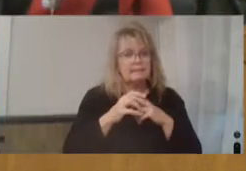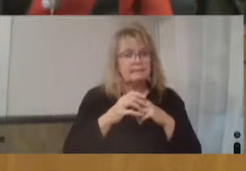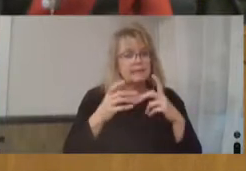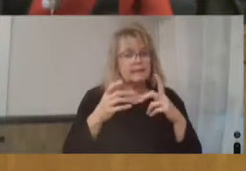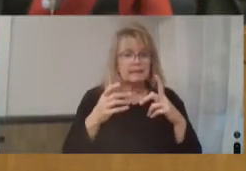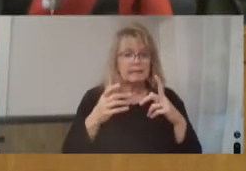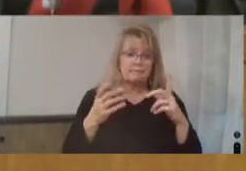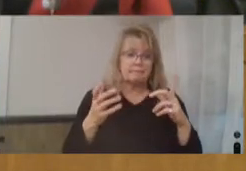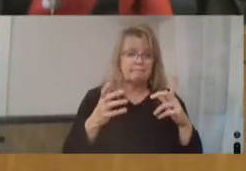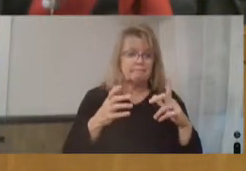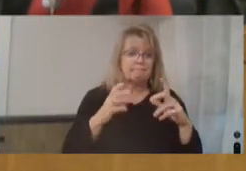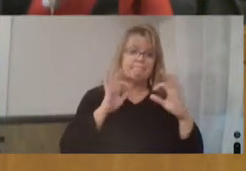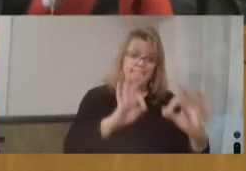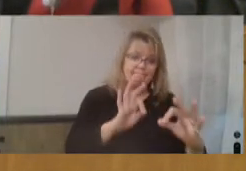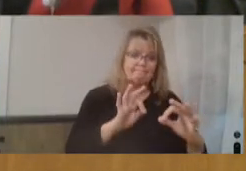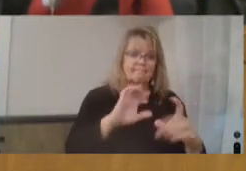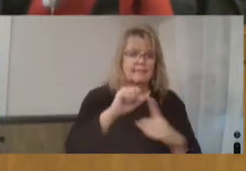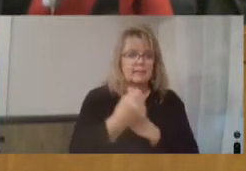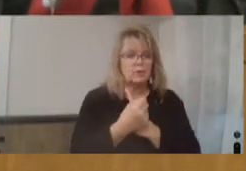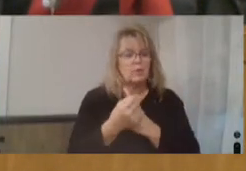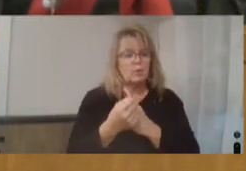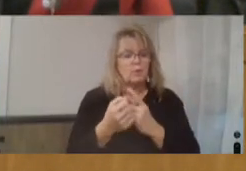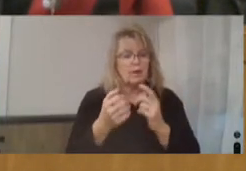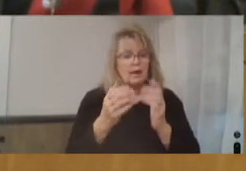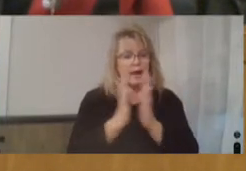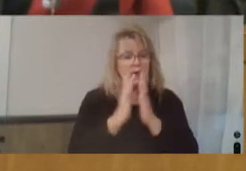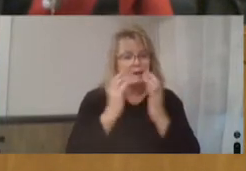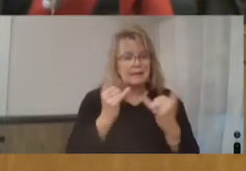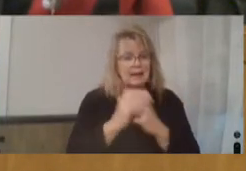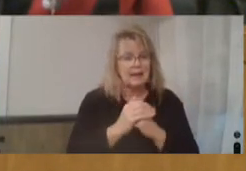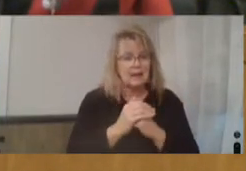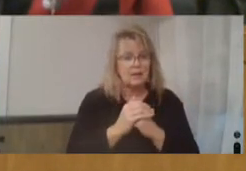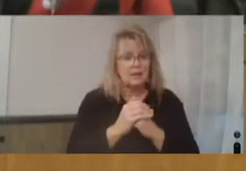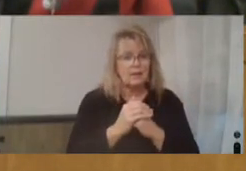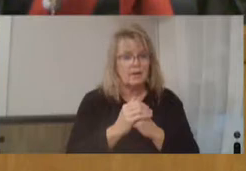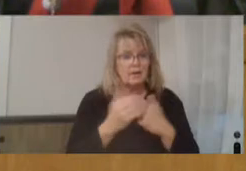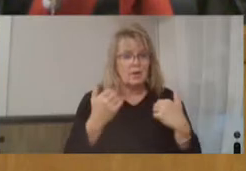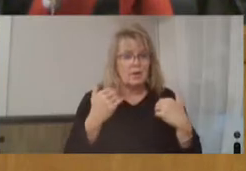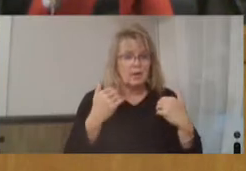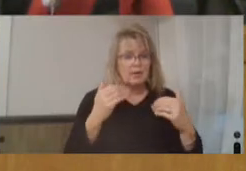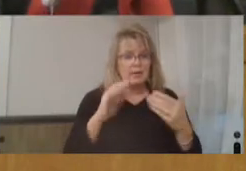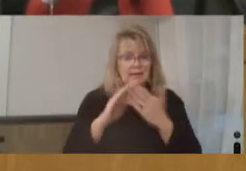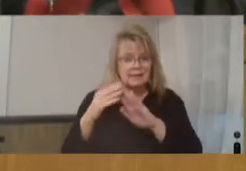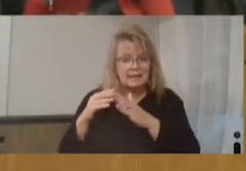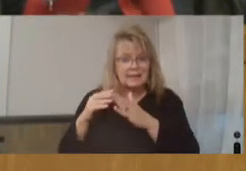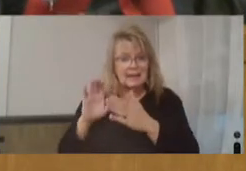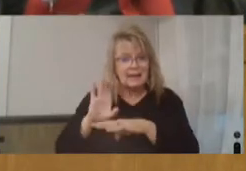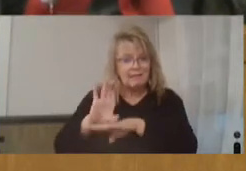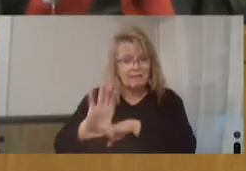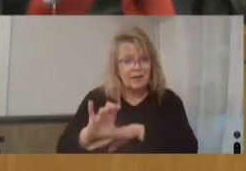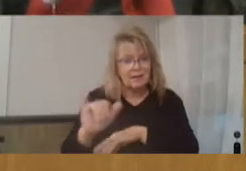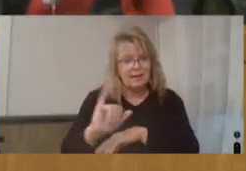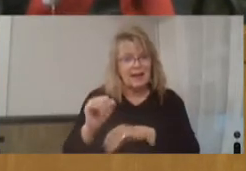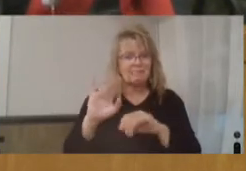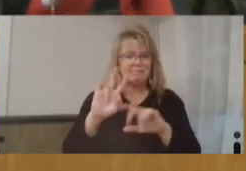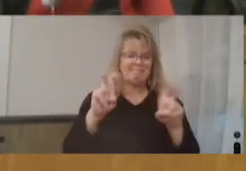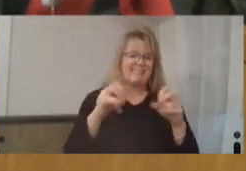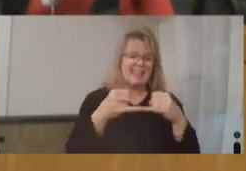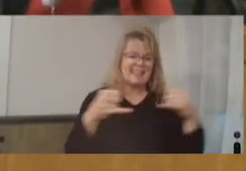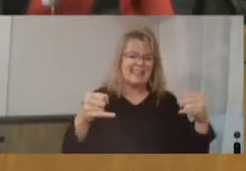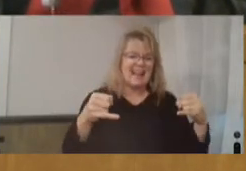our ask today is that we have the city funding like a line item